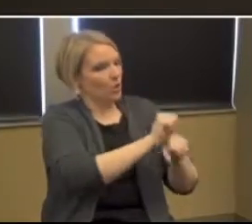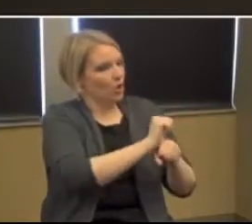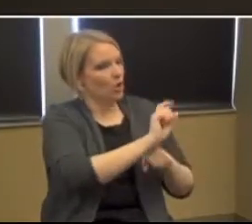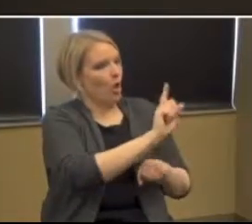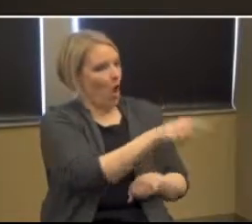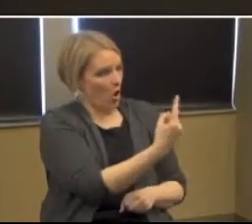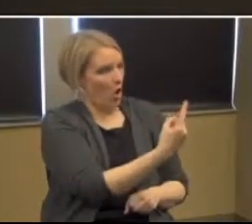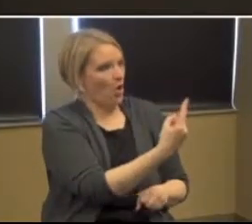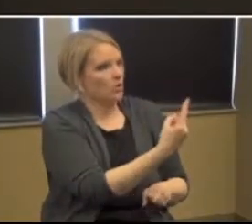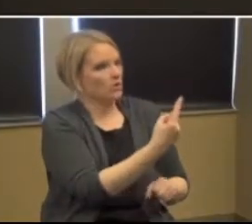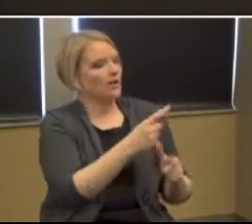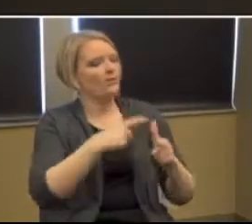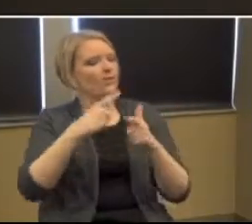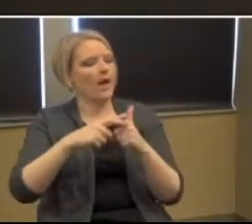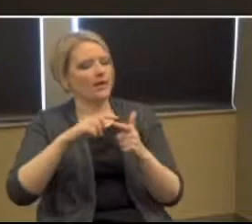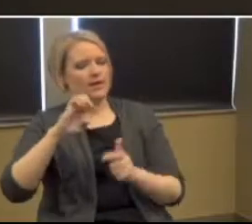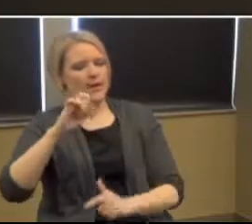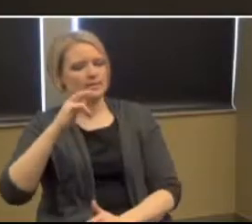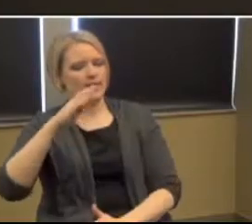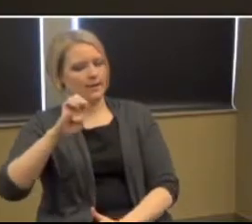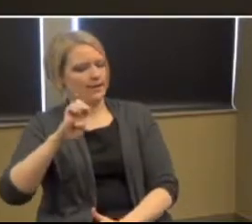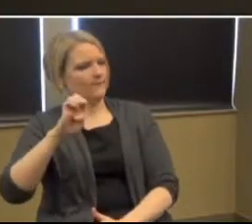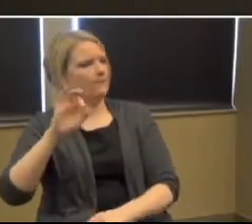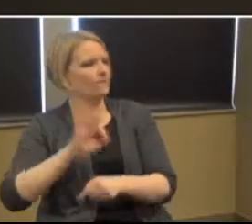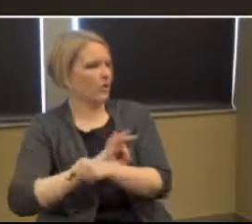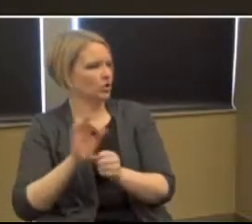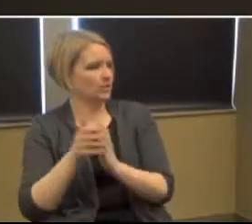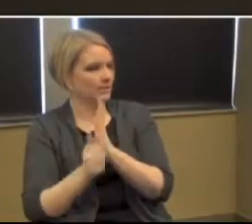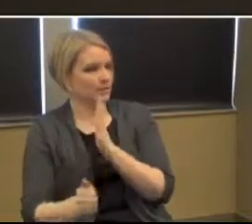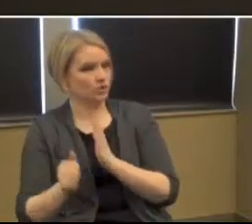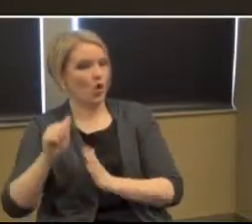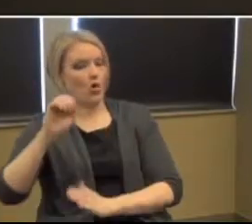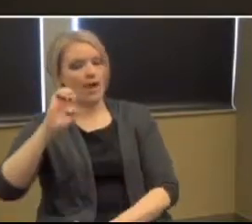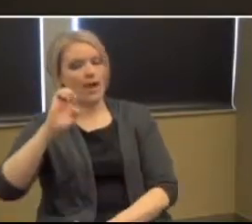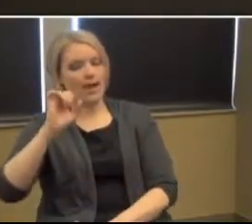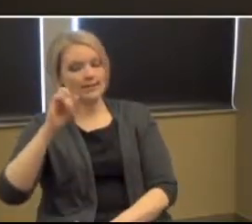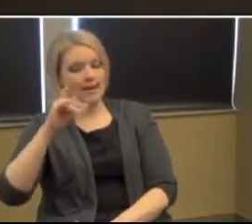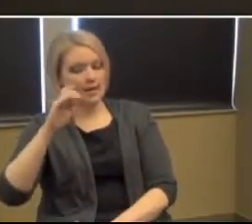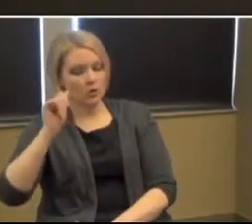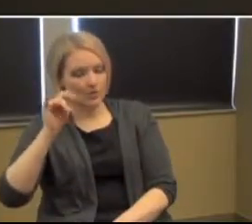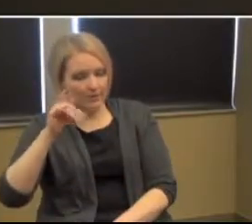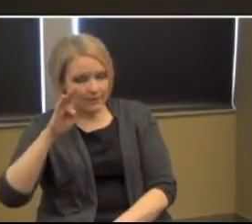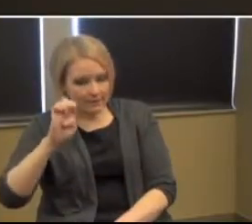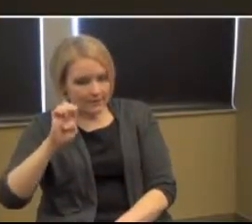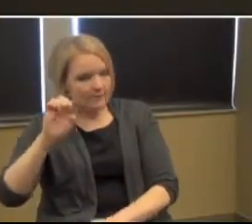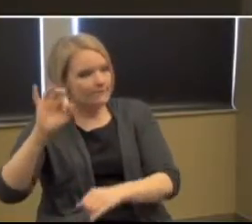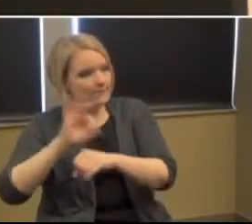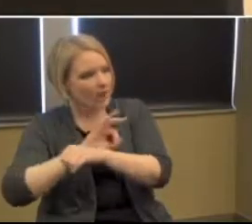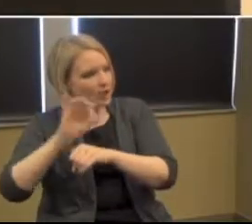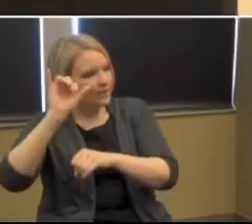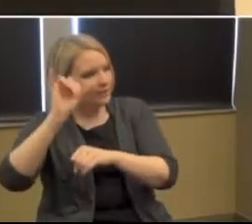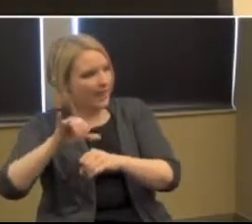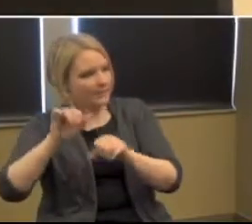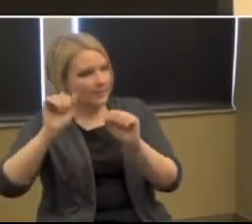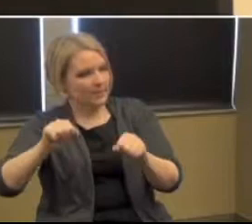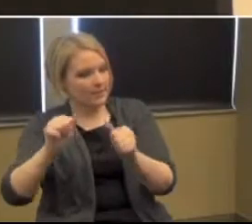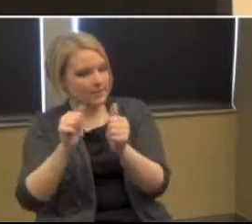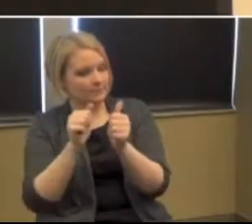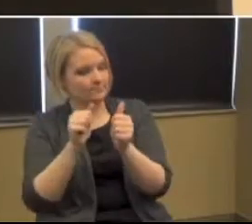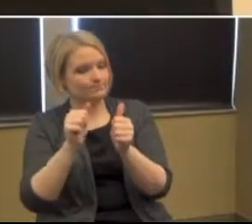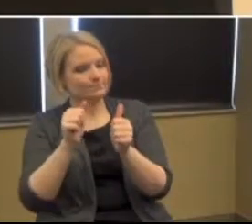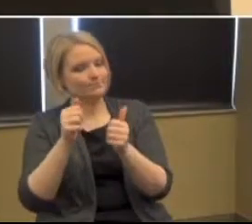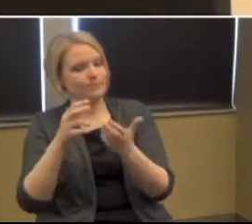independently and executive functioning skills. So executive functioning is that ability with kids